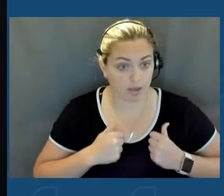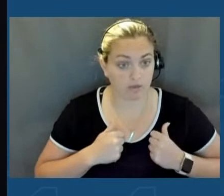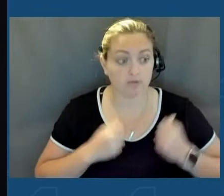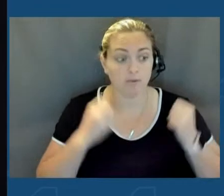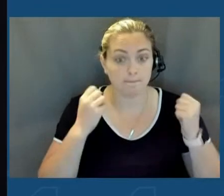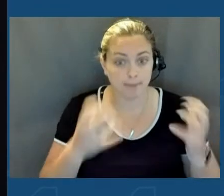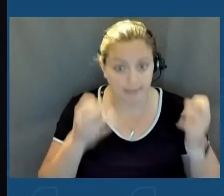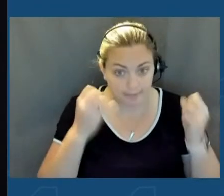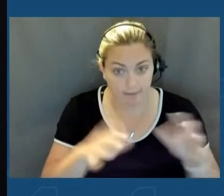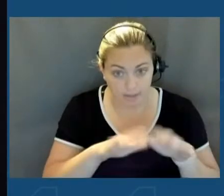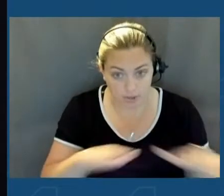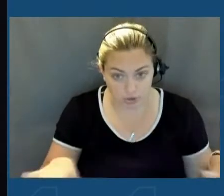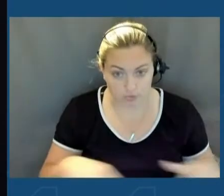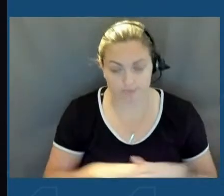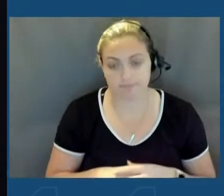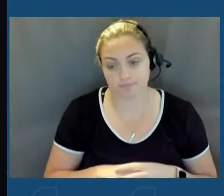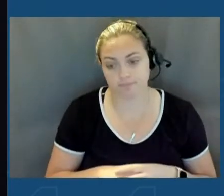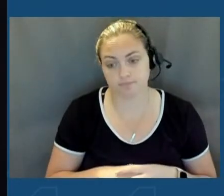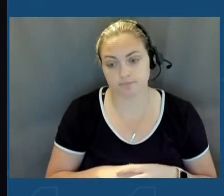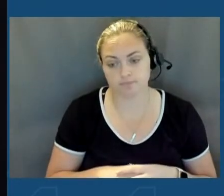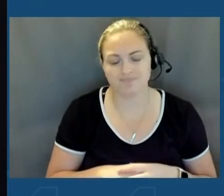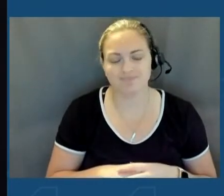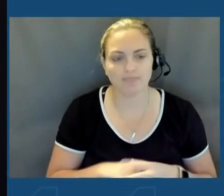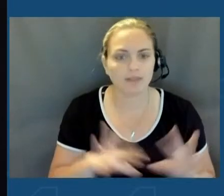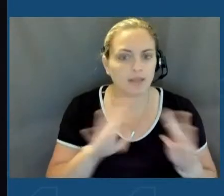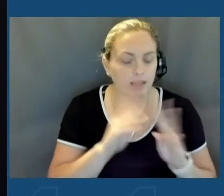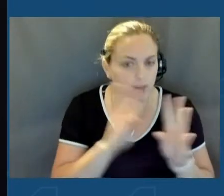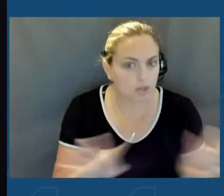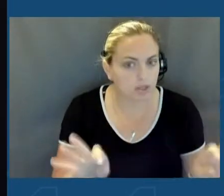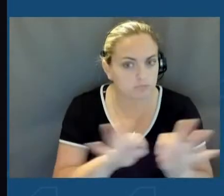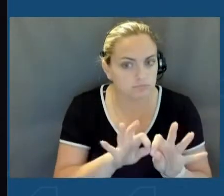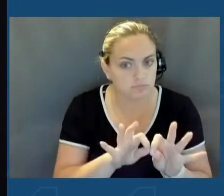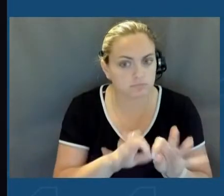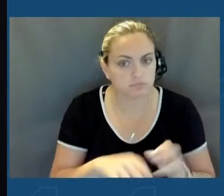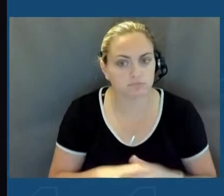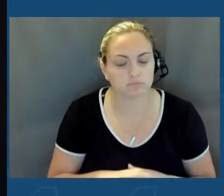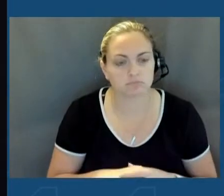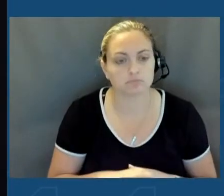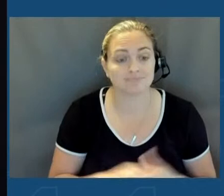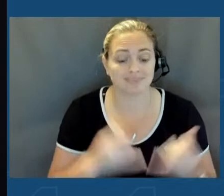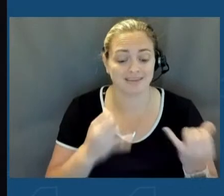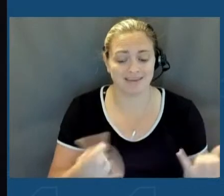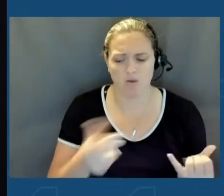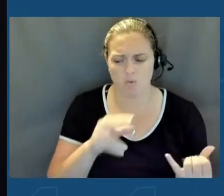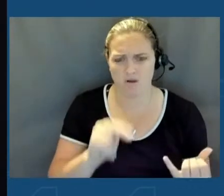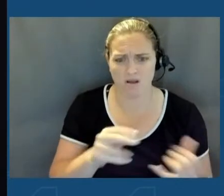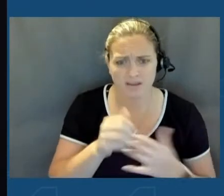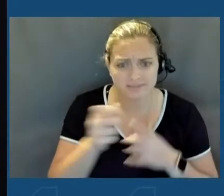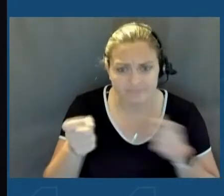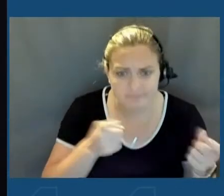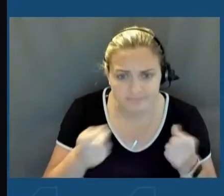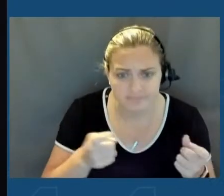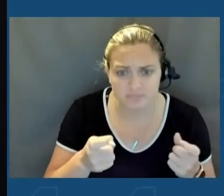of children. So it was clearly worth it. And now guns are the leading cause of their